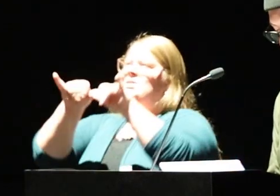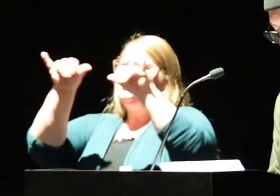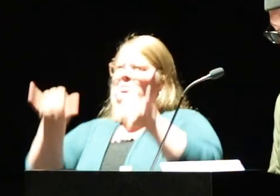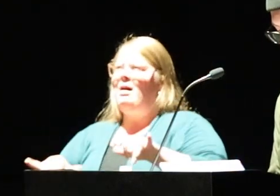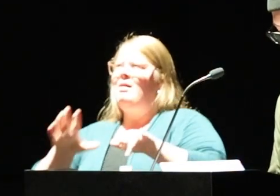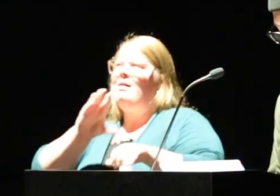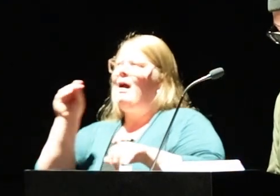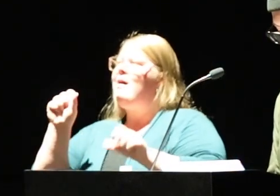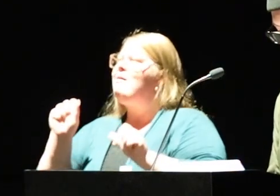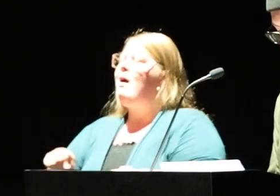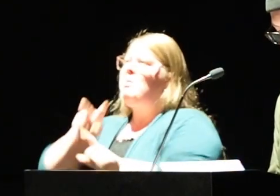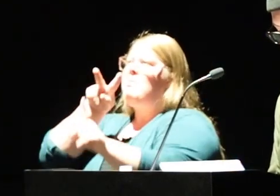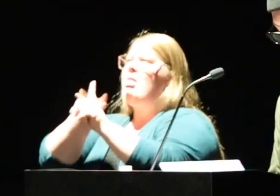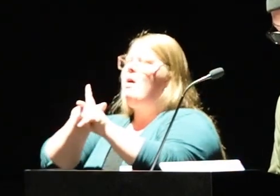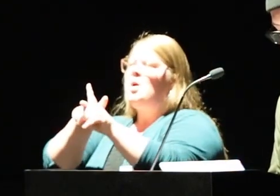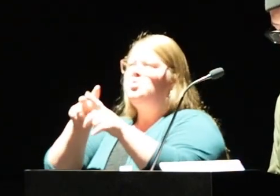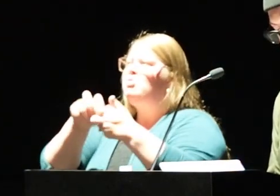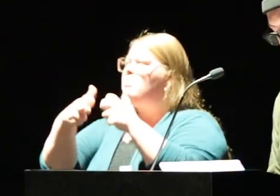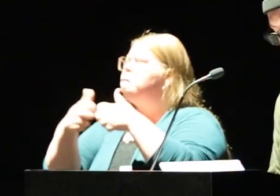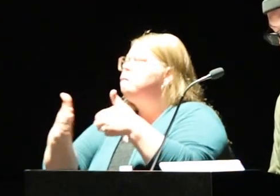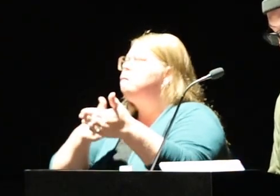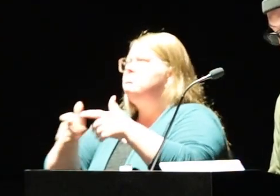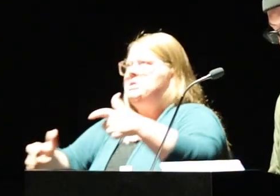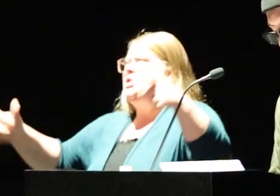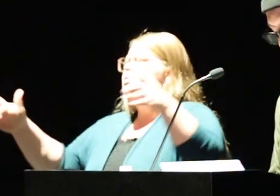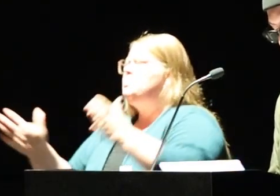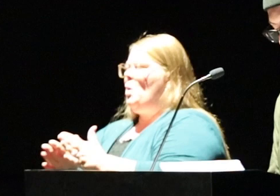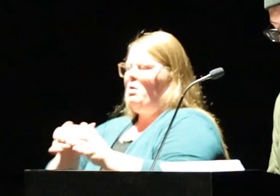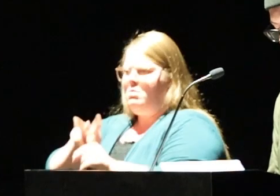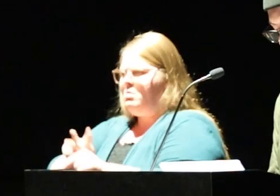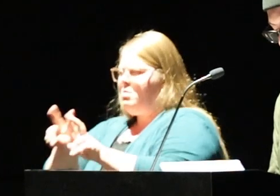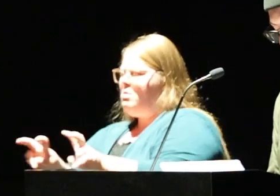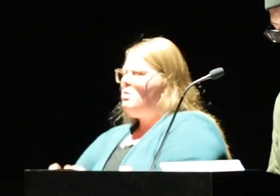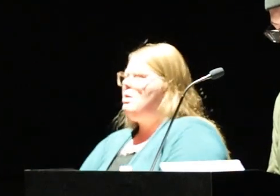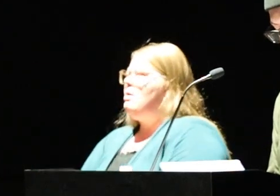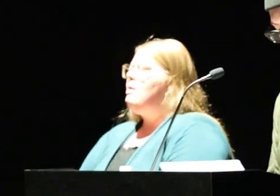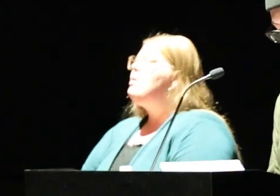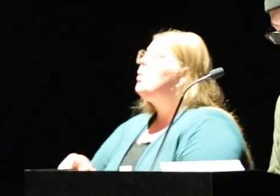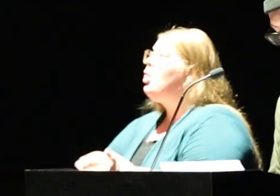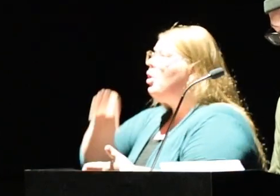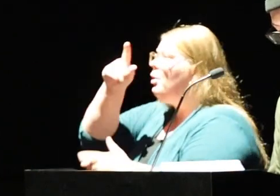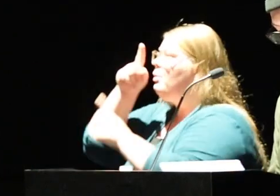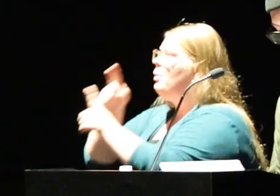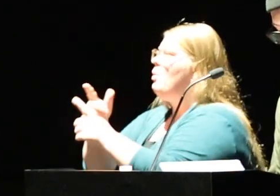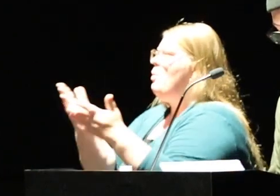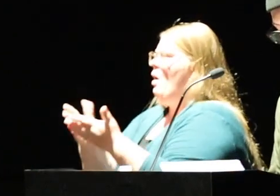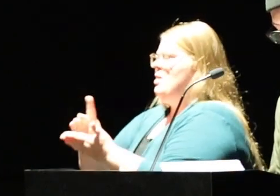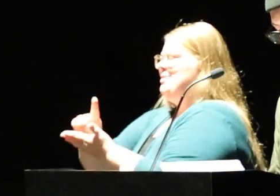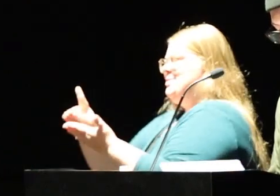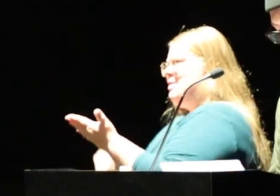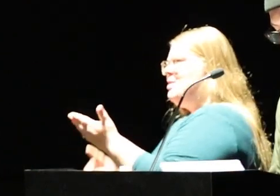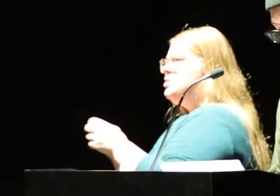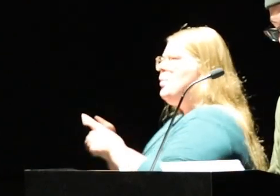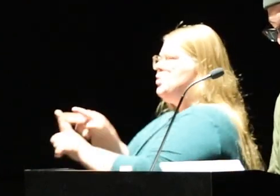and small. Their philosophy, design is one, leaves us with a universal message that design is a lens through which we